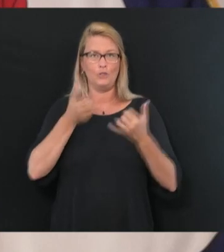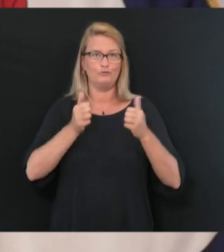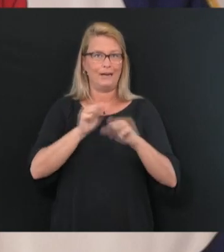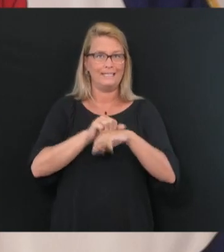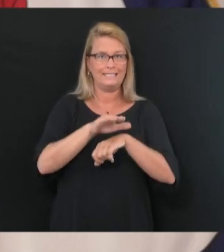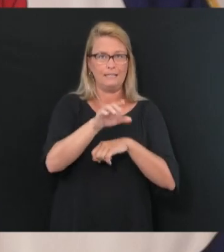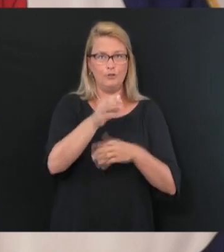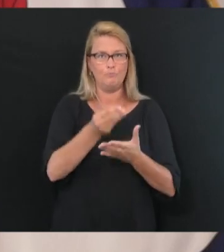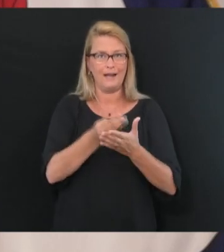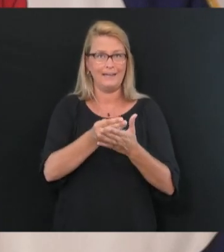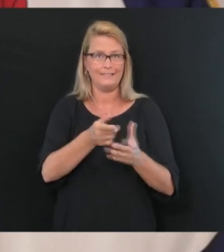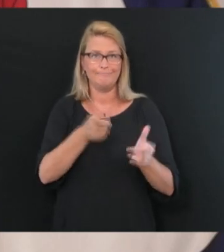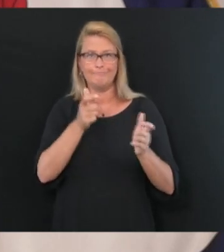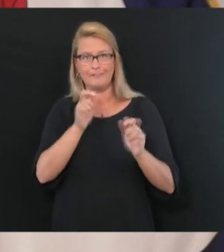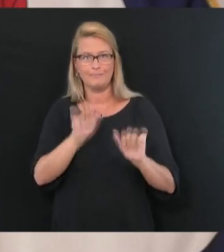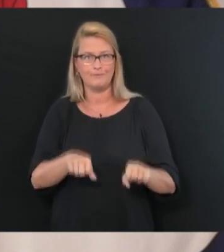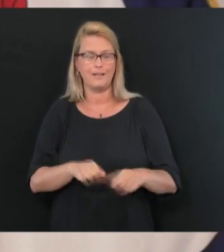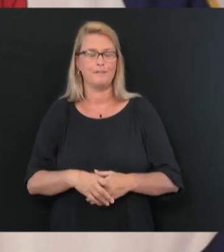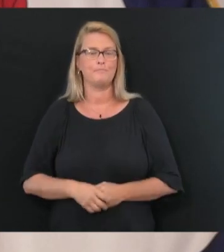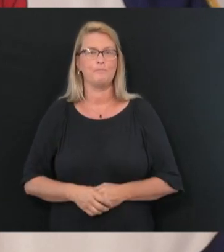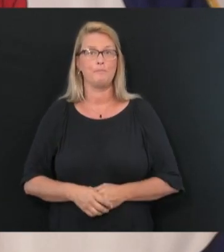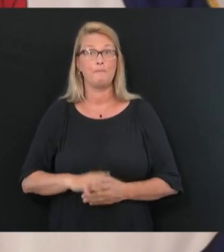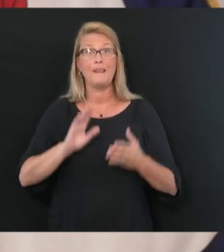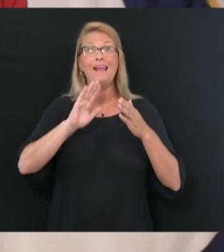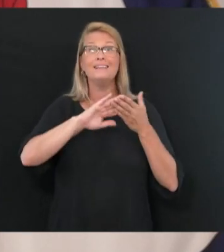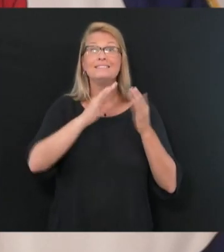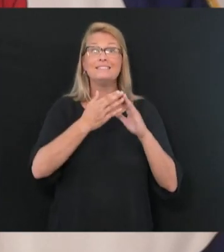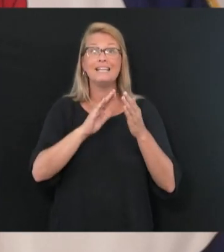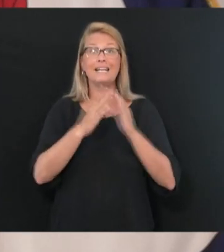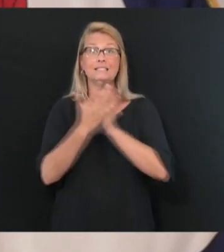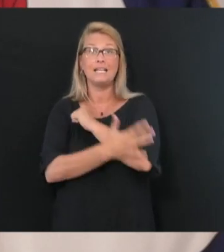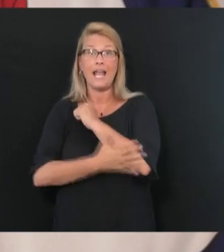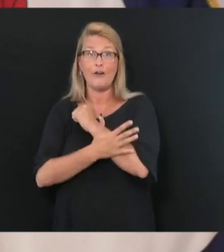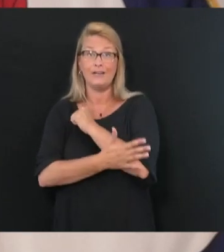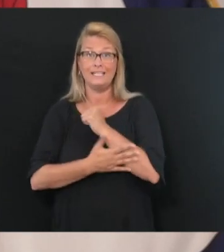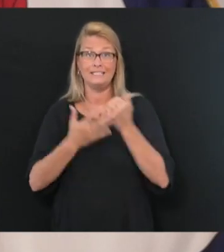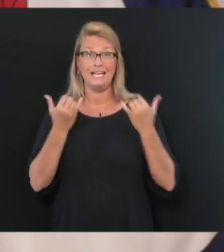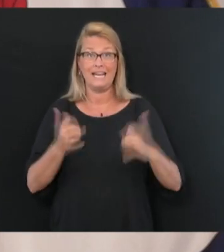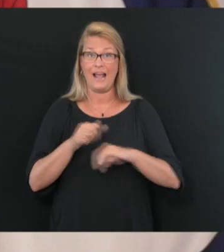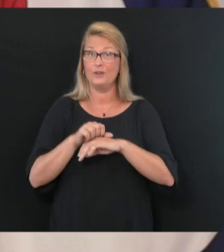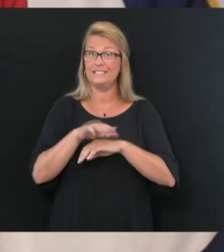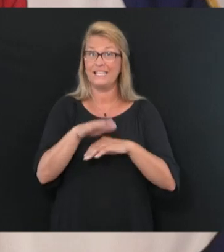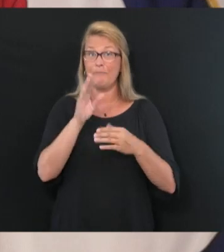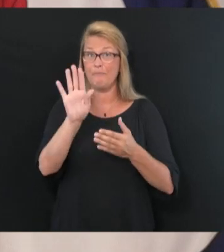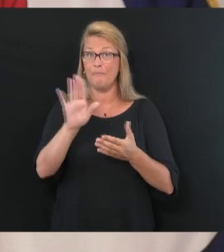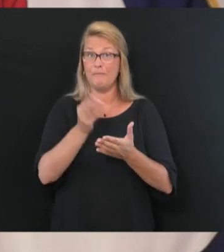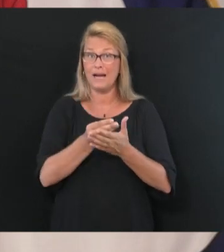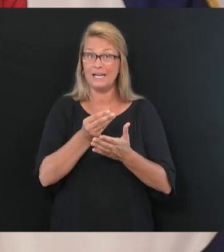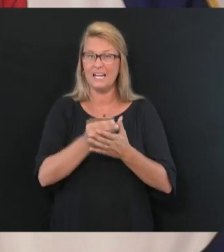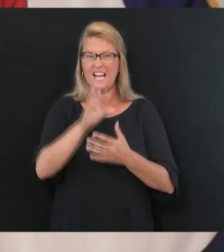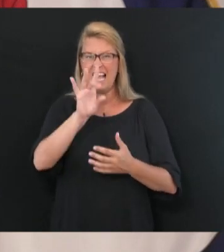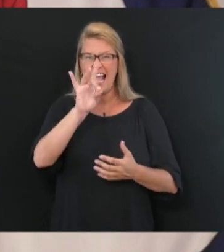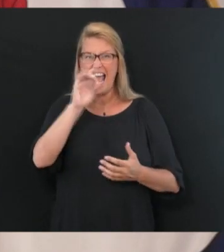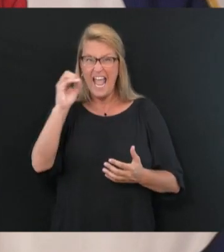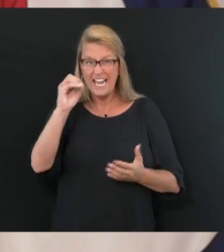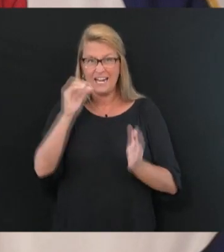dollars. From the standpoint of our cities and our counties, we've now sent out almost $80